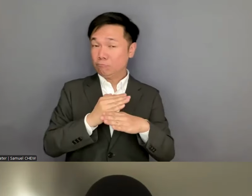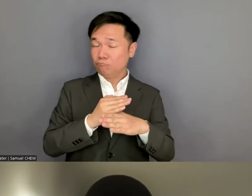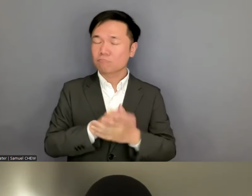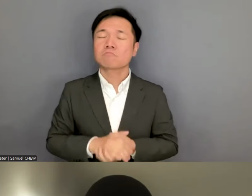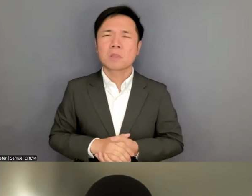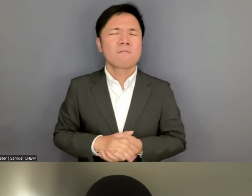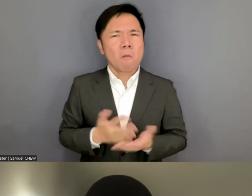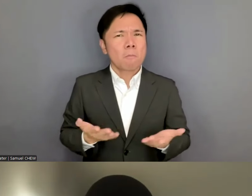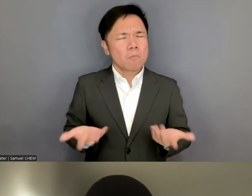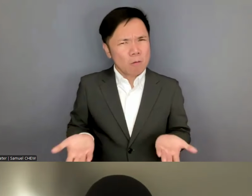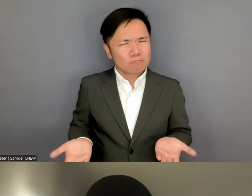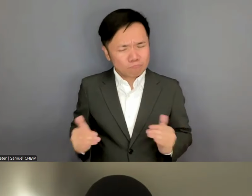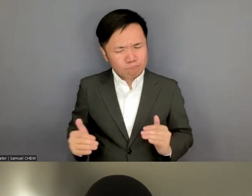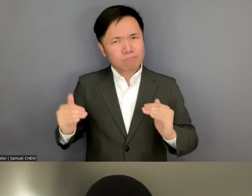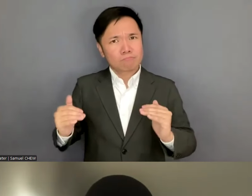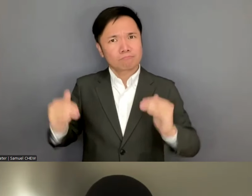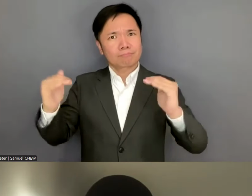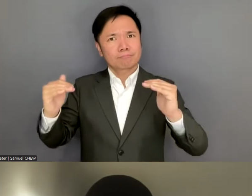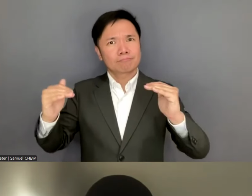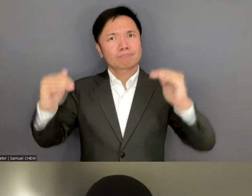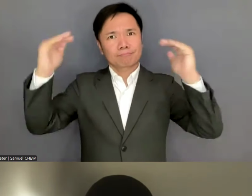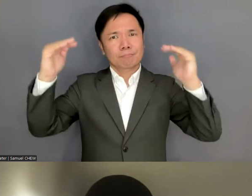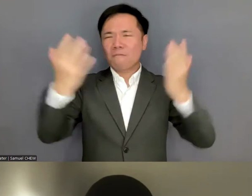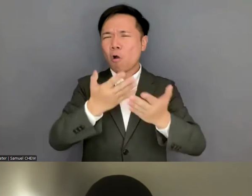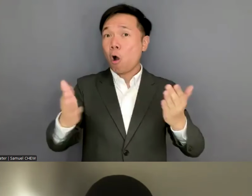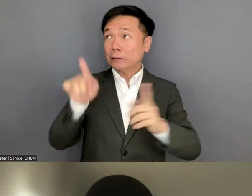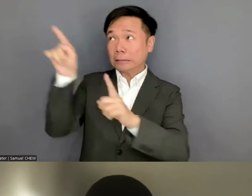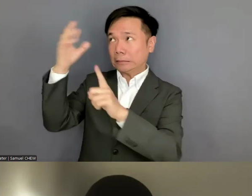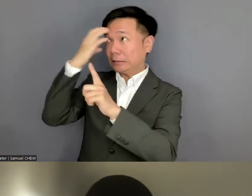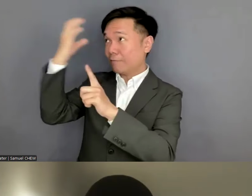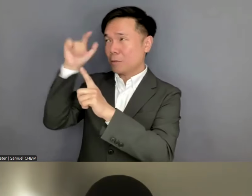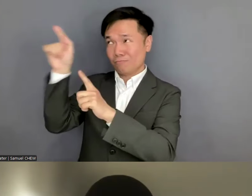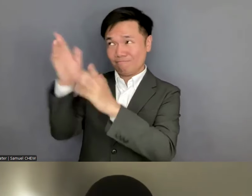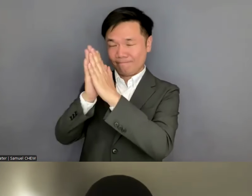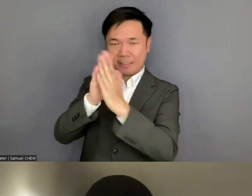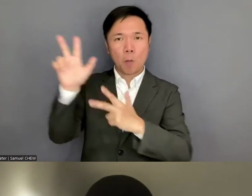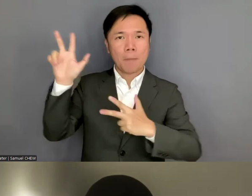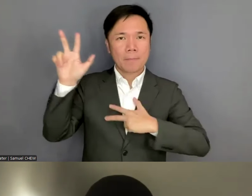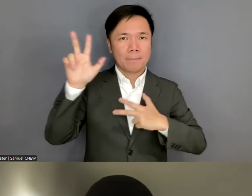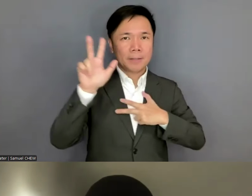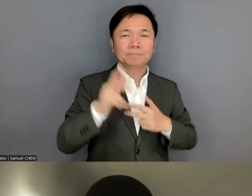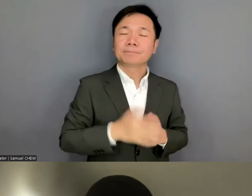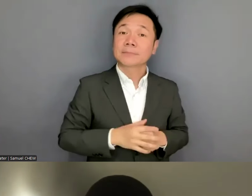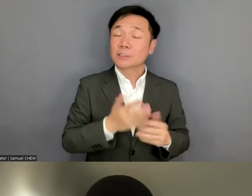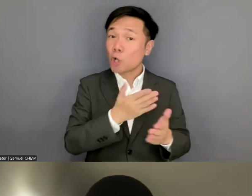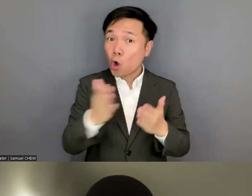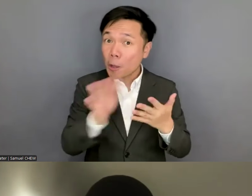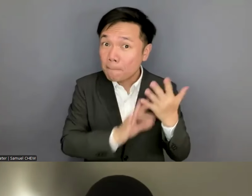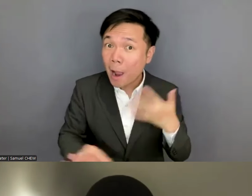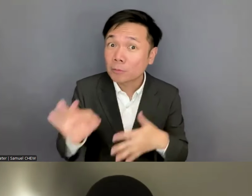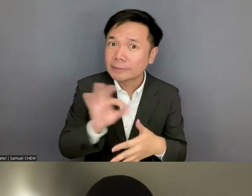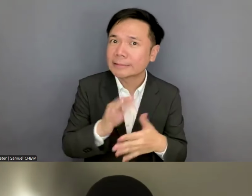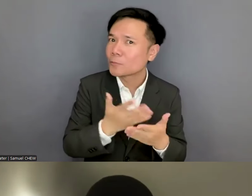push states and other stakeholders to do commitments. That's why we need to know first what are the priorities that you consider